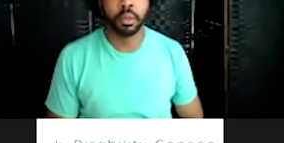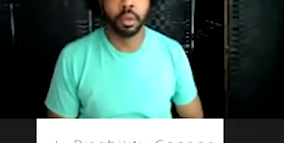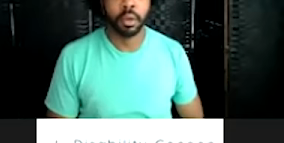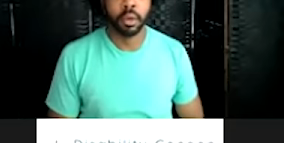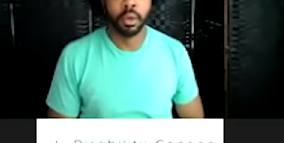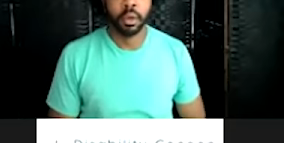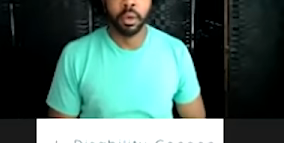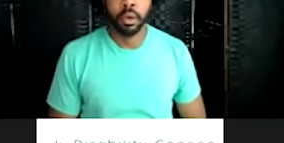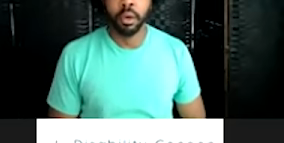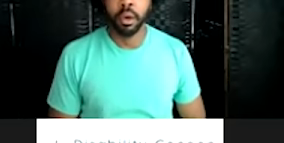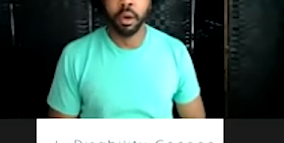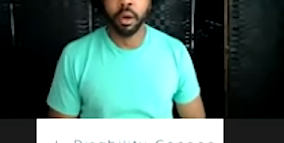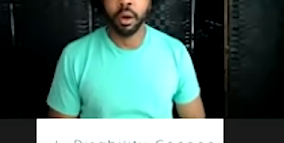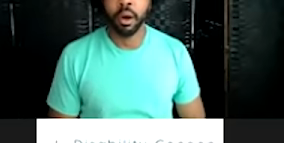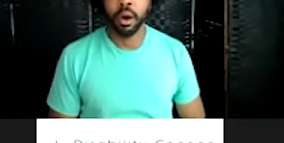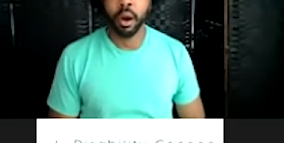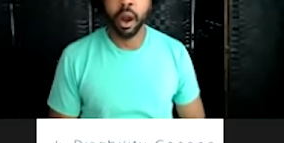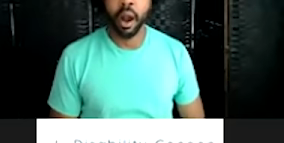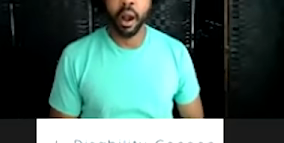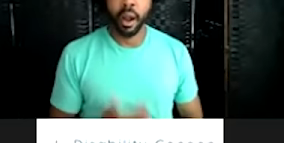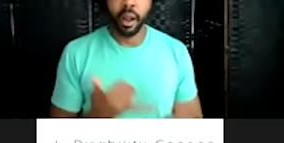going to do Alexa,